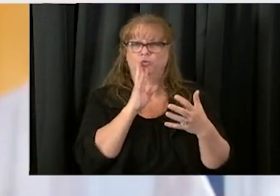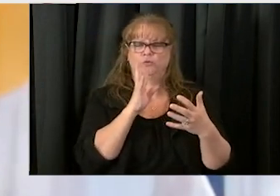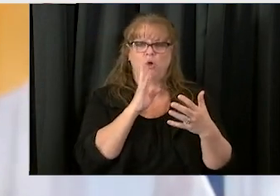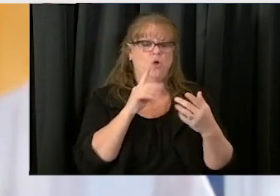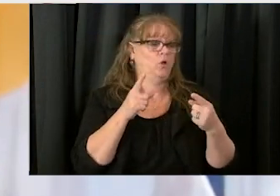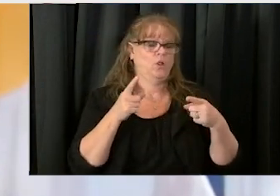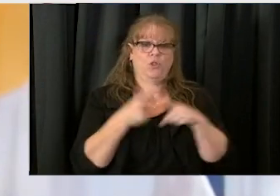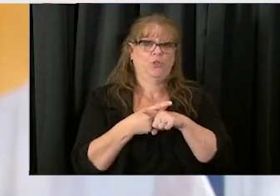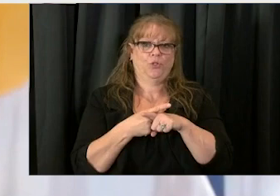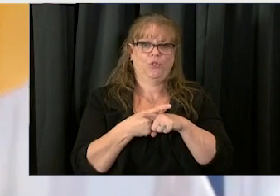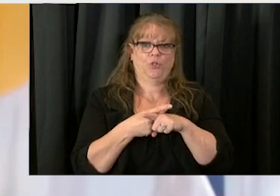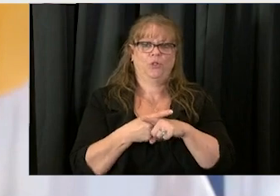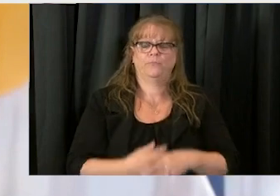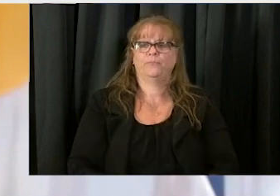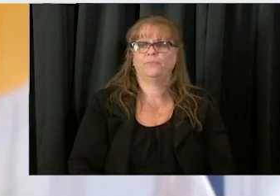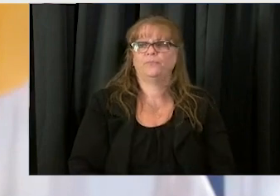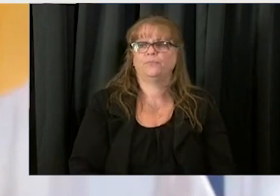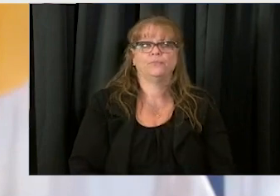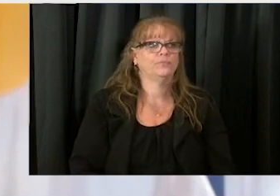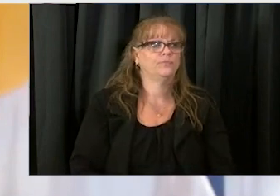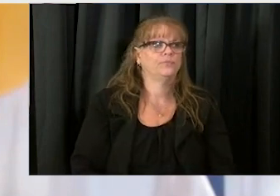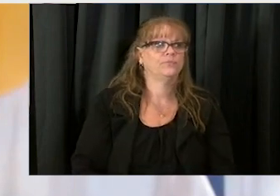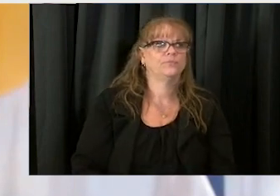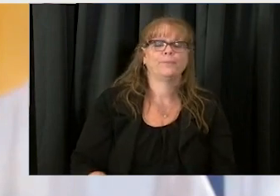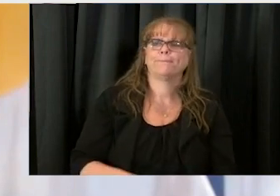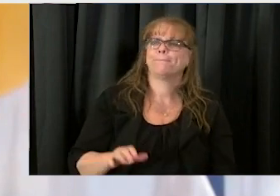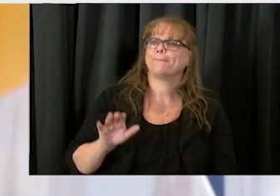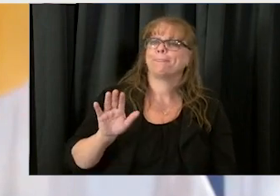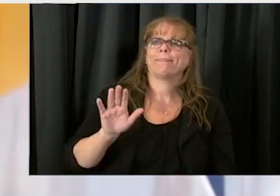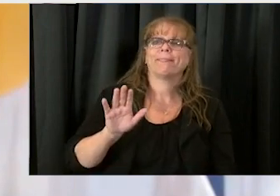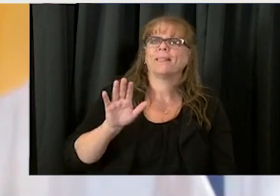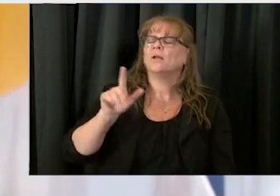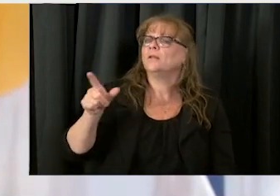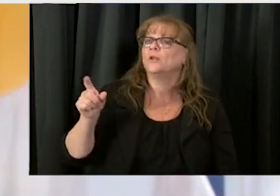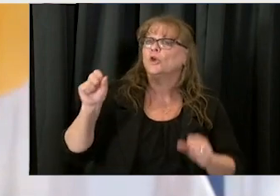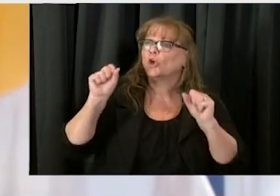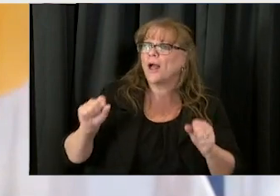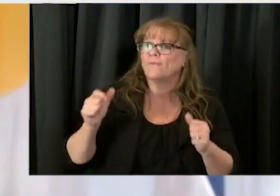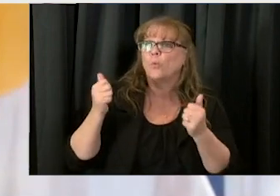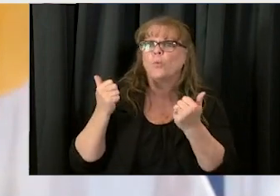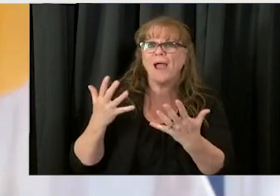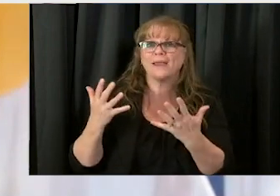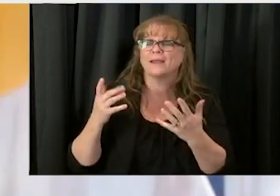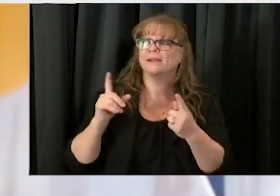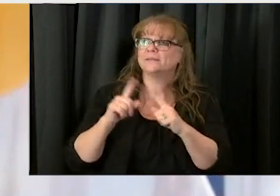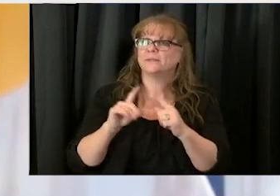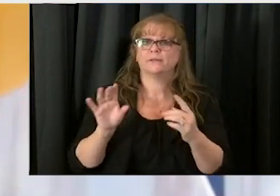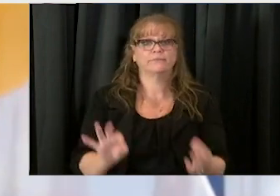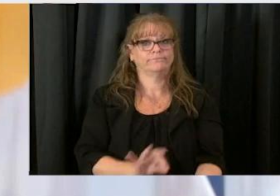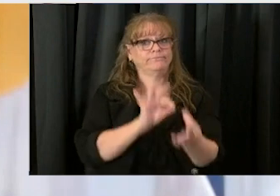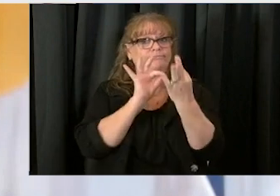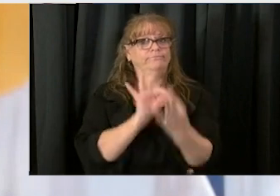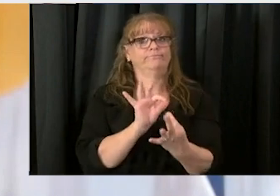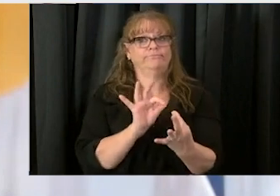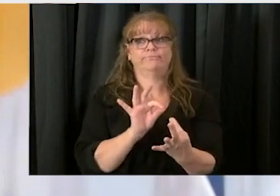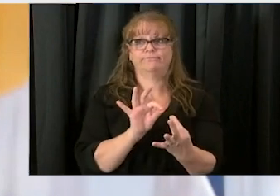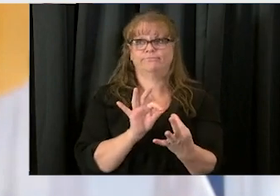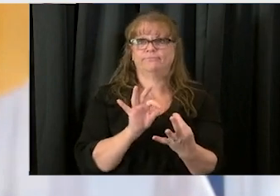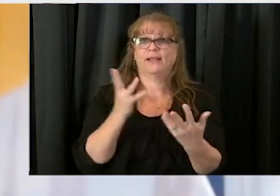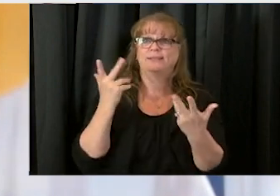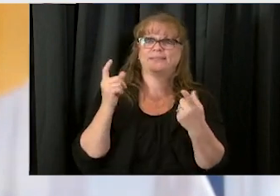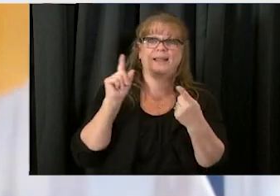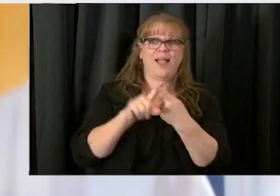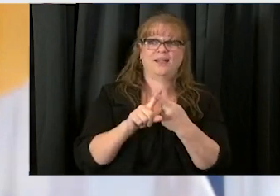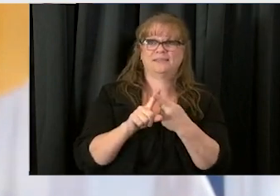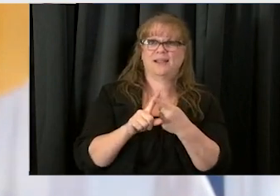web portals are set up to and the systems are in place, and you don't announce anything until